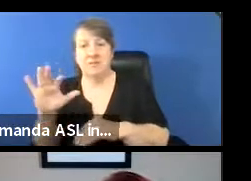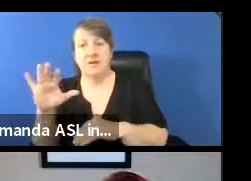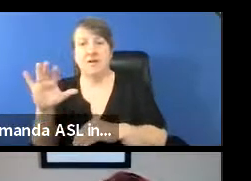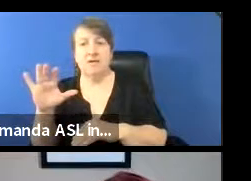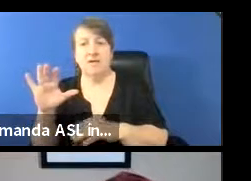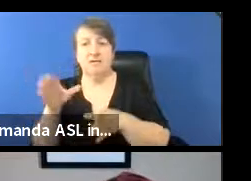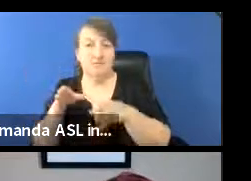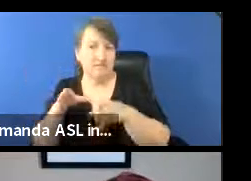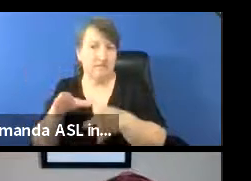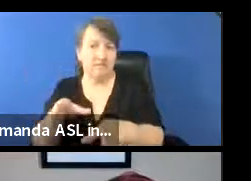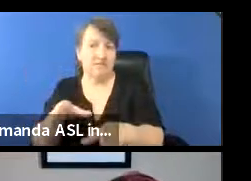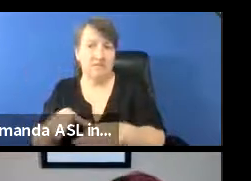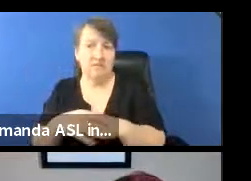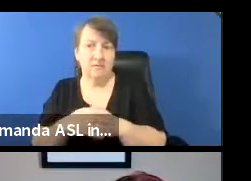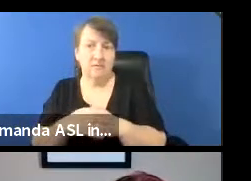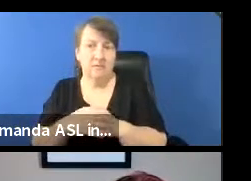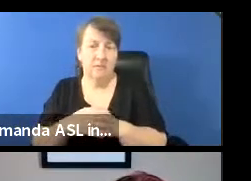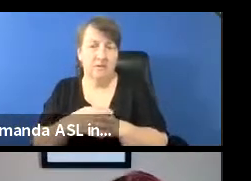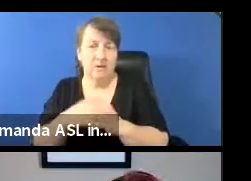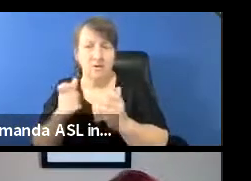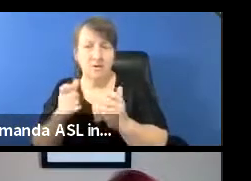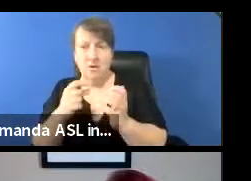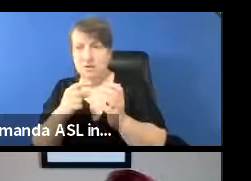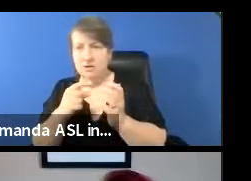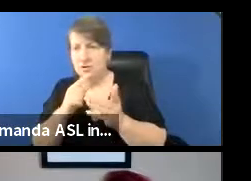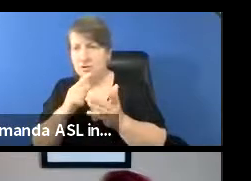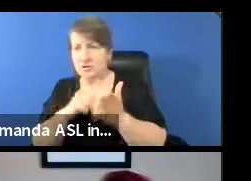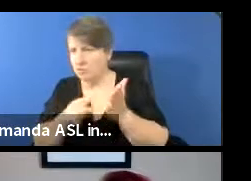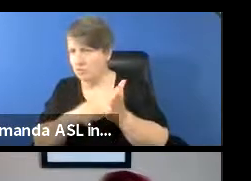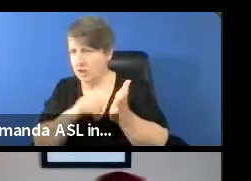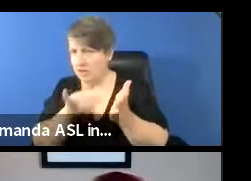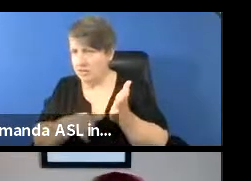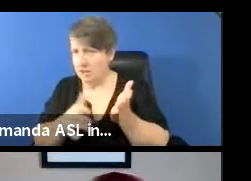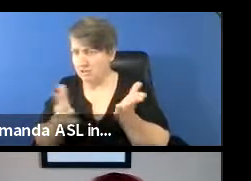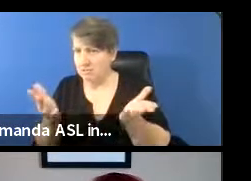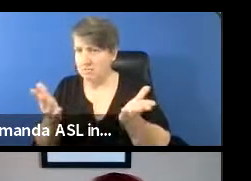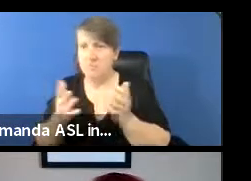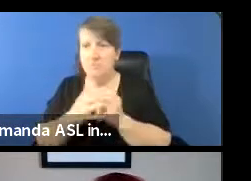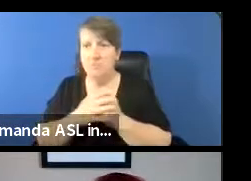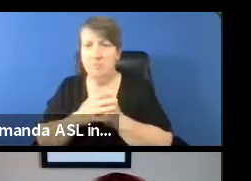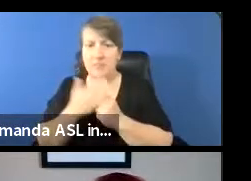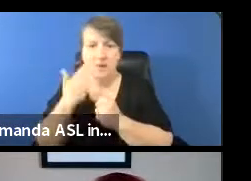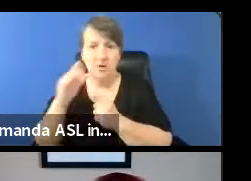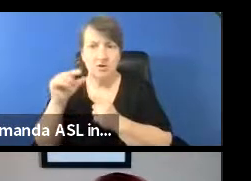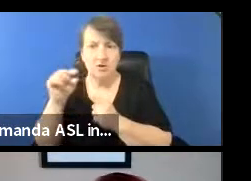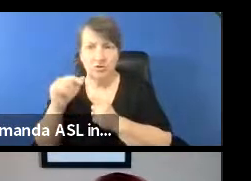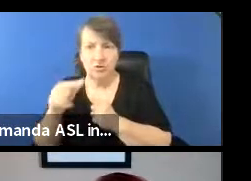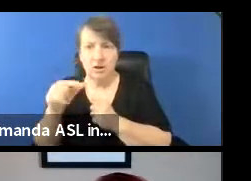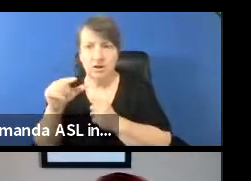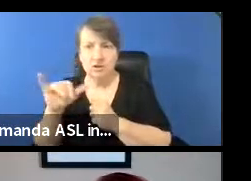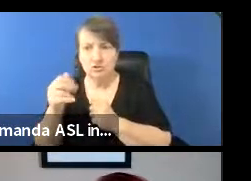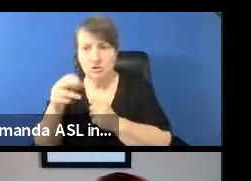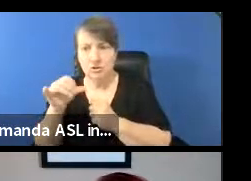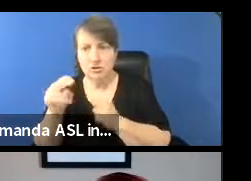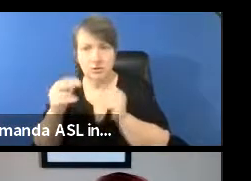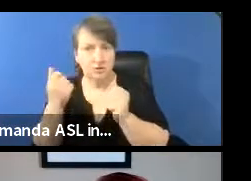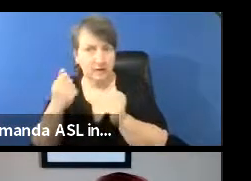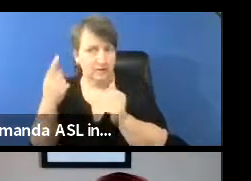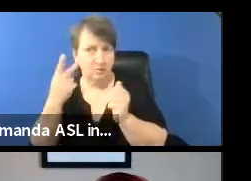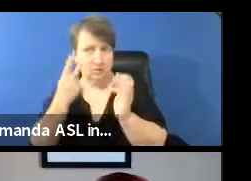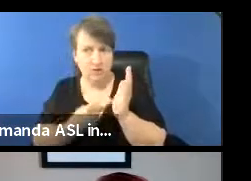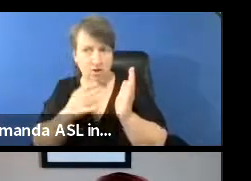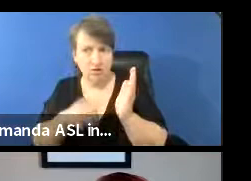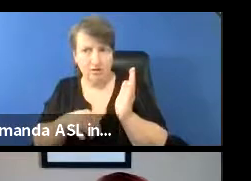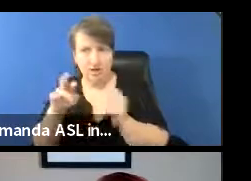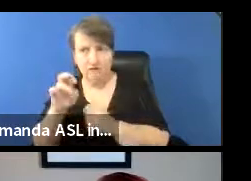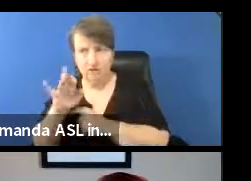So I just wanted to correct that perception. I don't know if Greg Johnson has, or anybody has seen that version,